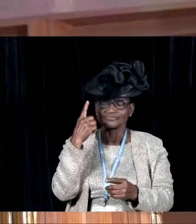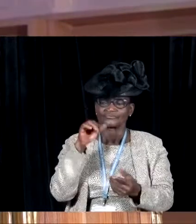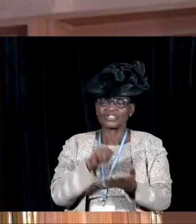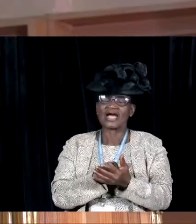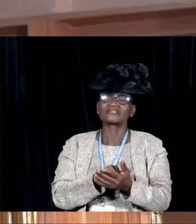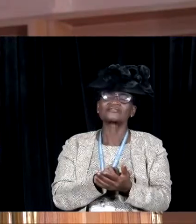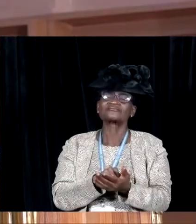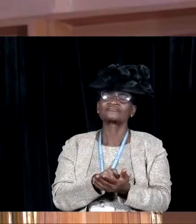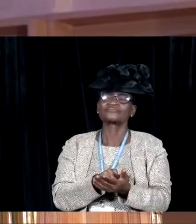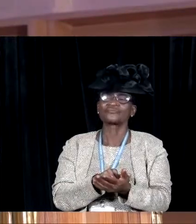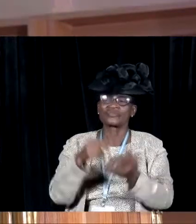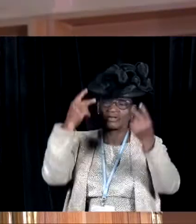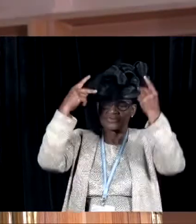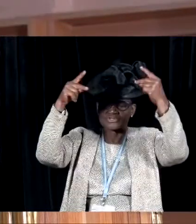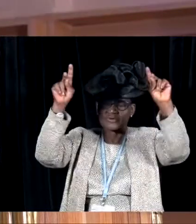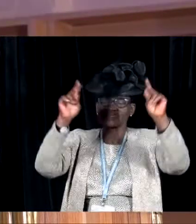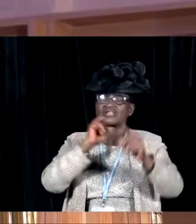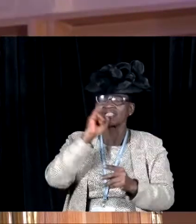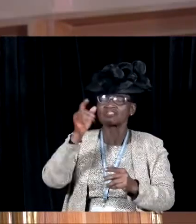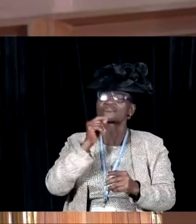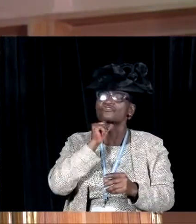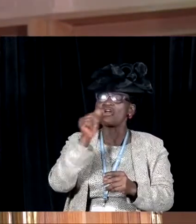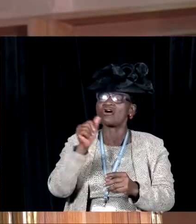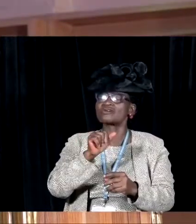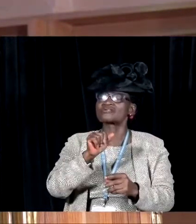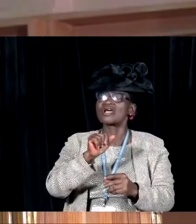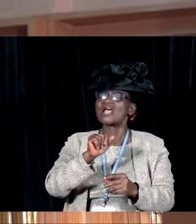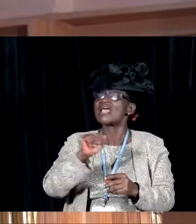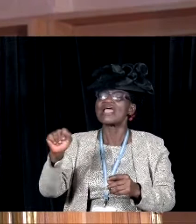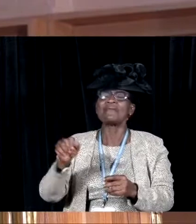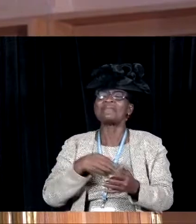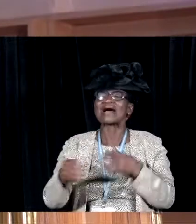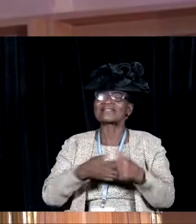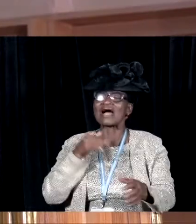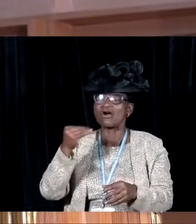that prosperity is not a function of prayer.